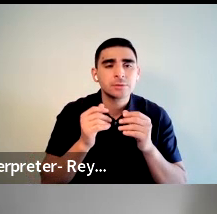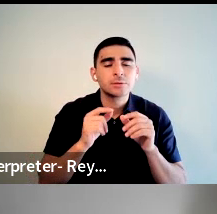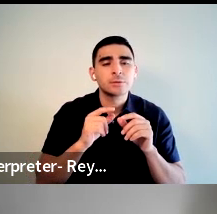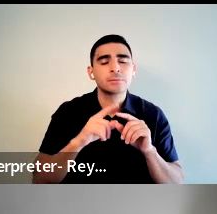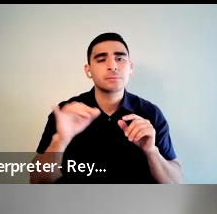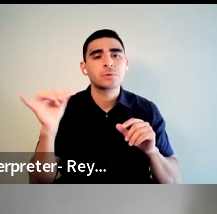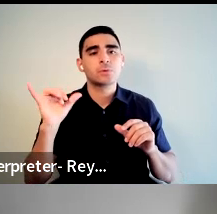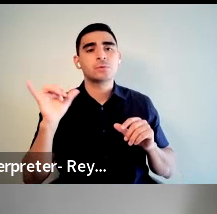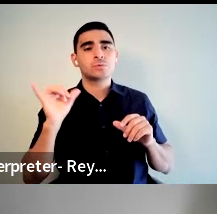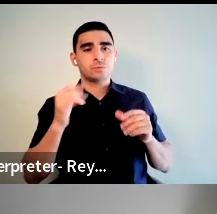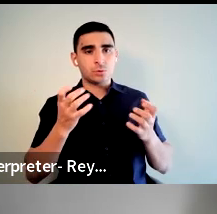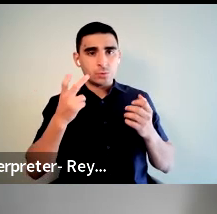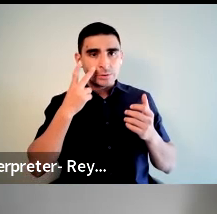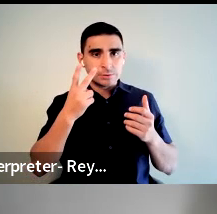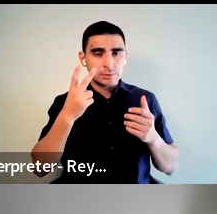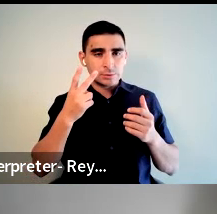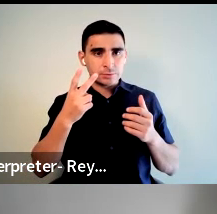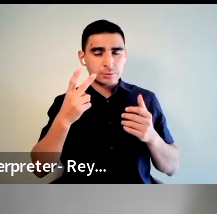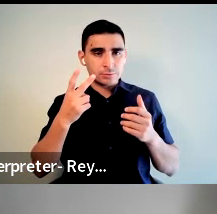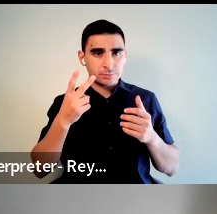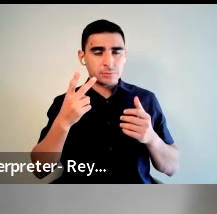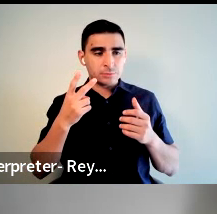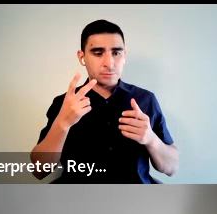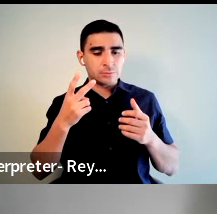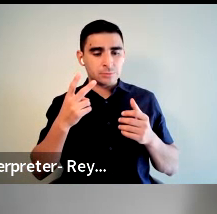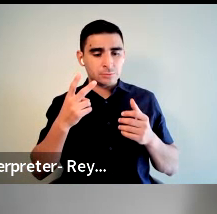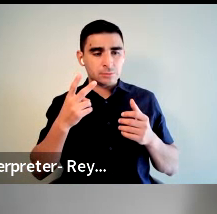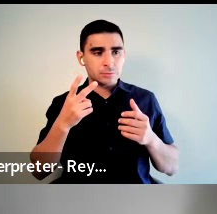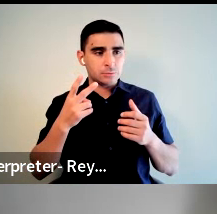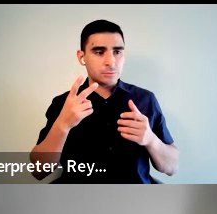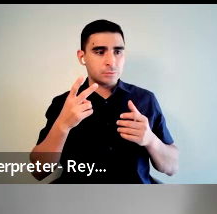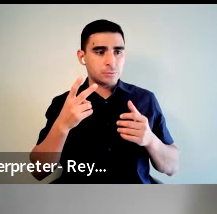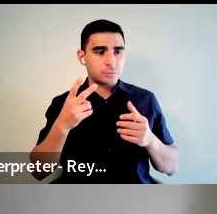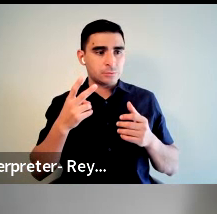see, and hopefully this comes out of it, is